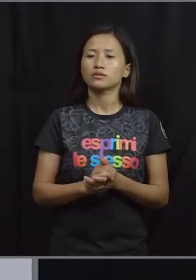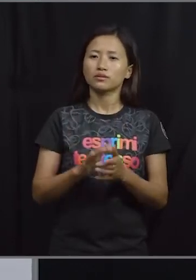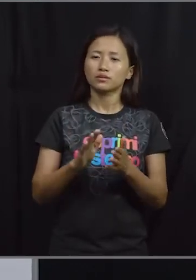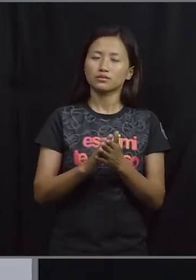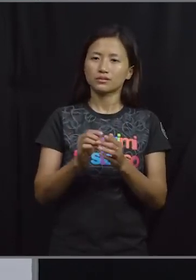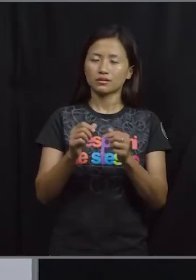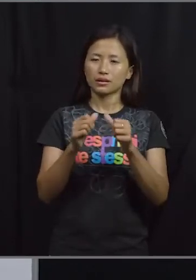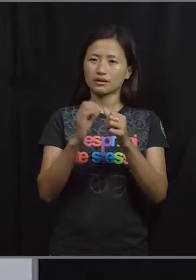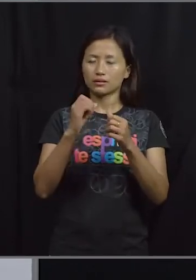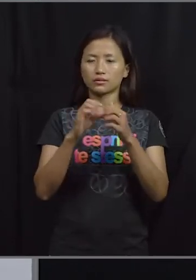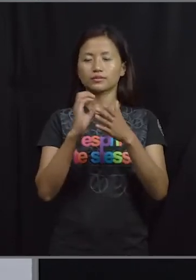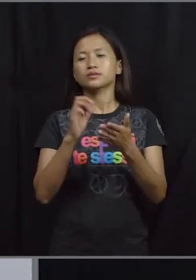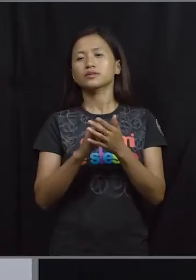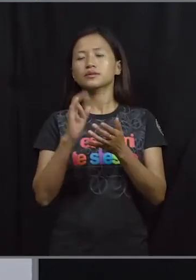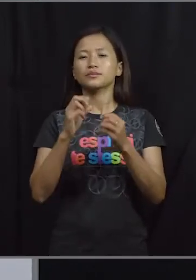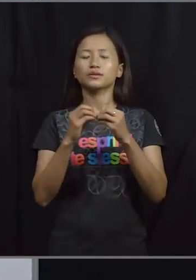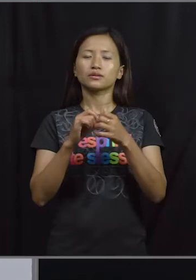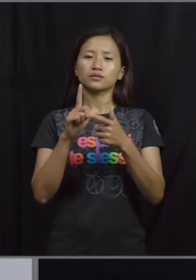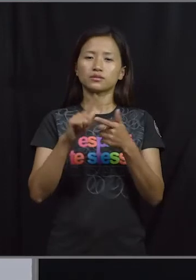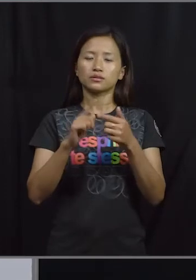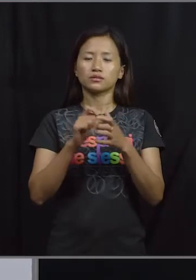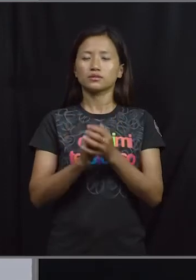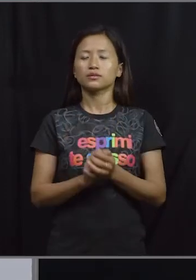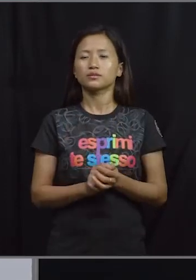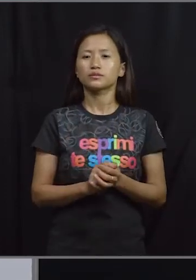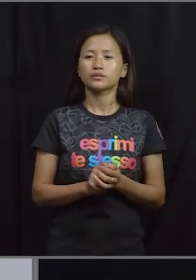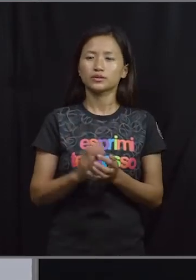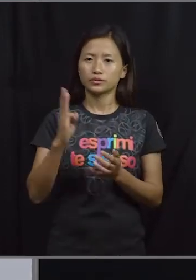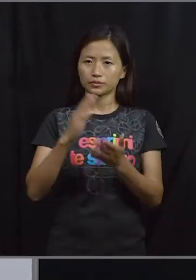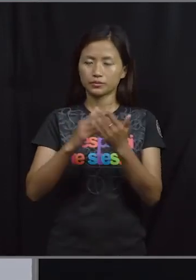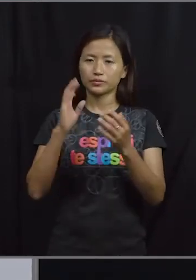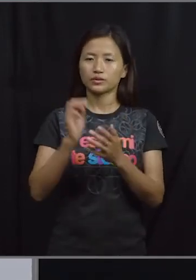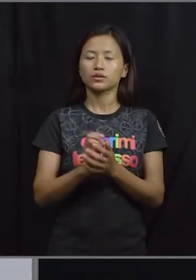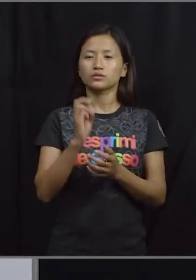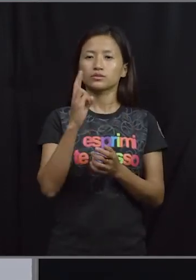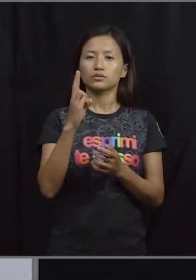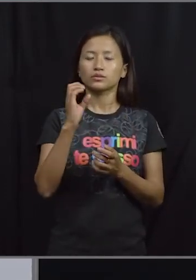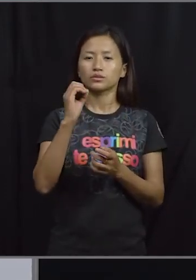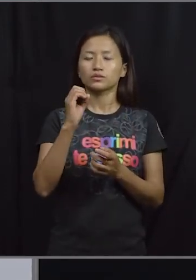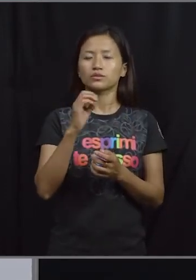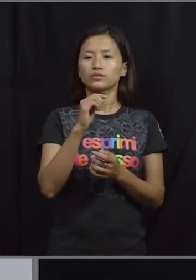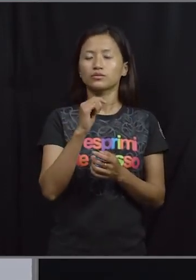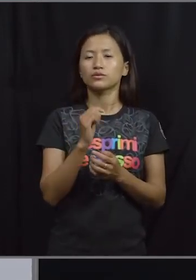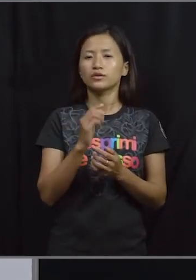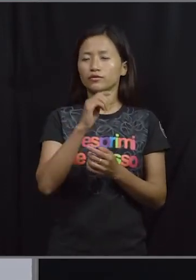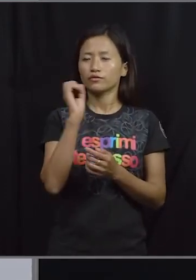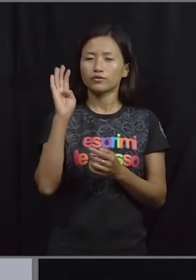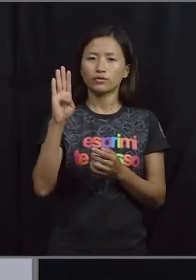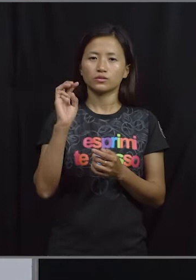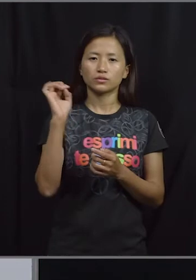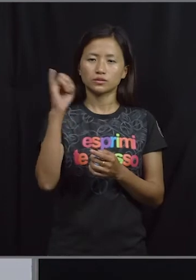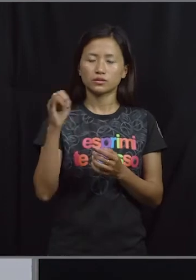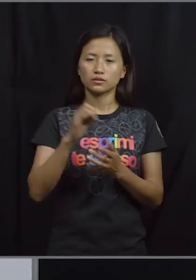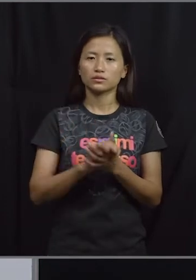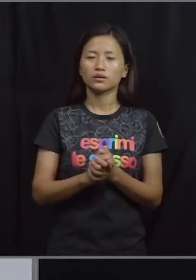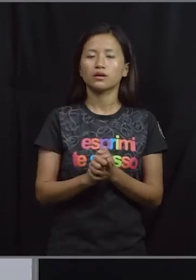3 by 3, but for only 2 by 2 matrix. For example, 2 0 4 6.